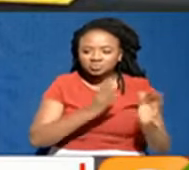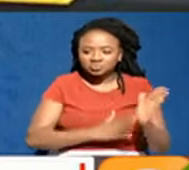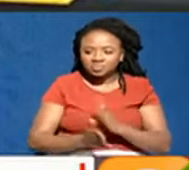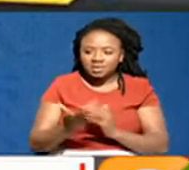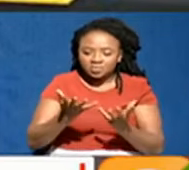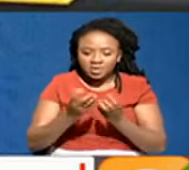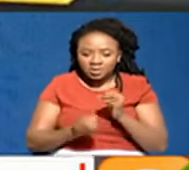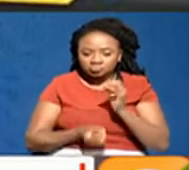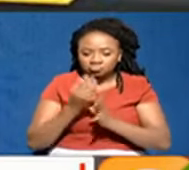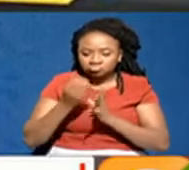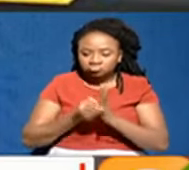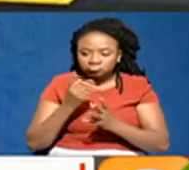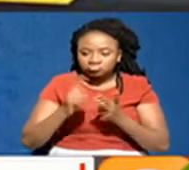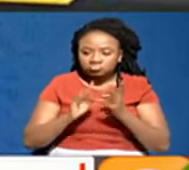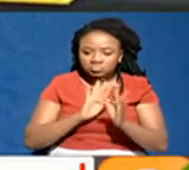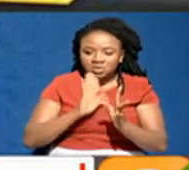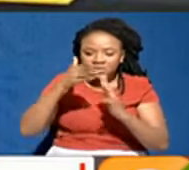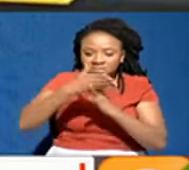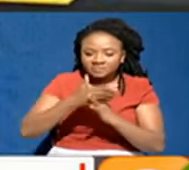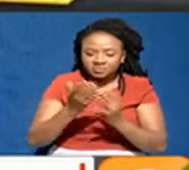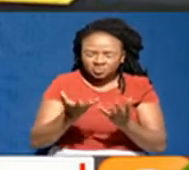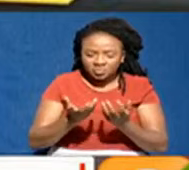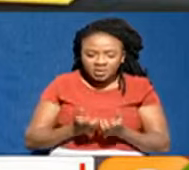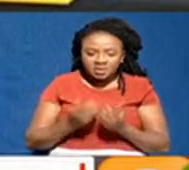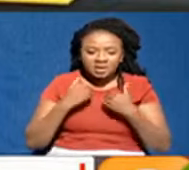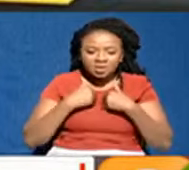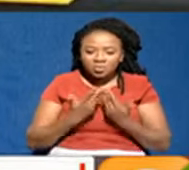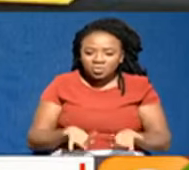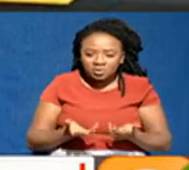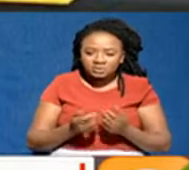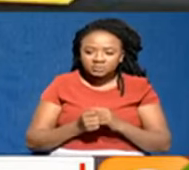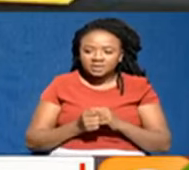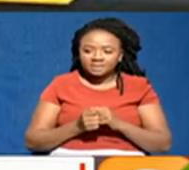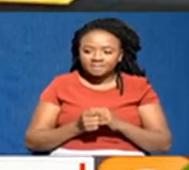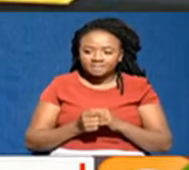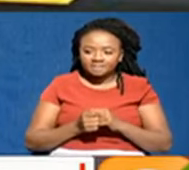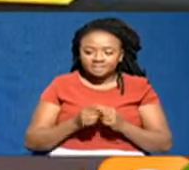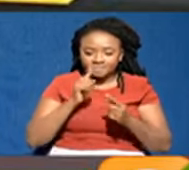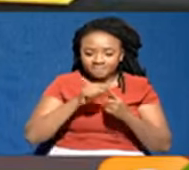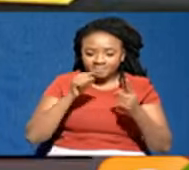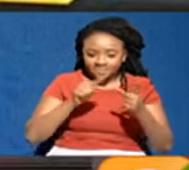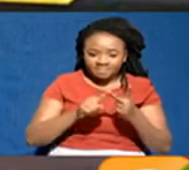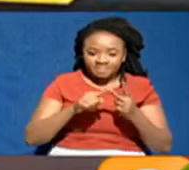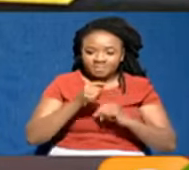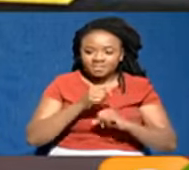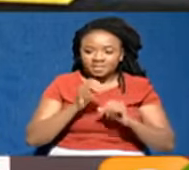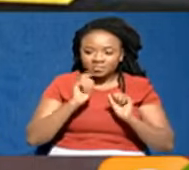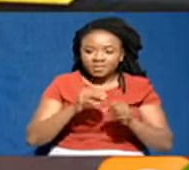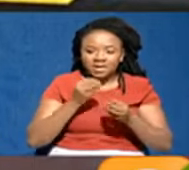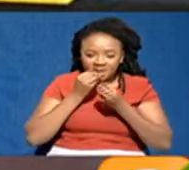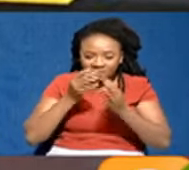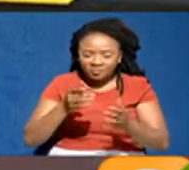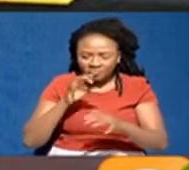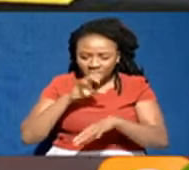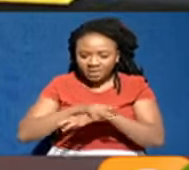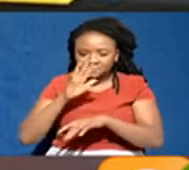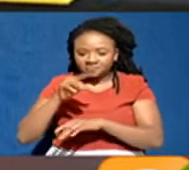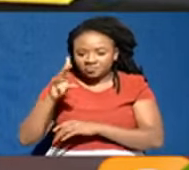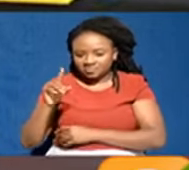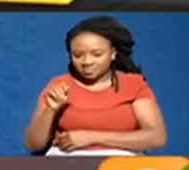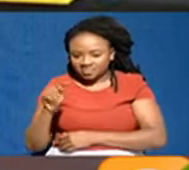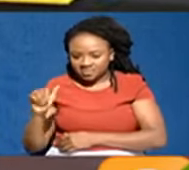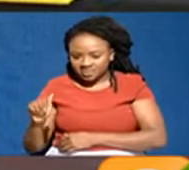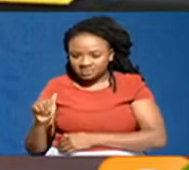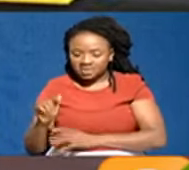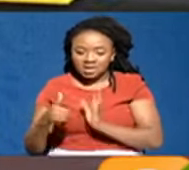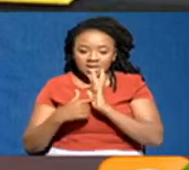with, what are some of the interventions that we need to come up with, interventions and action plans that are actually informed by data. And if,